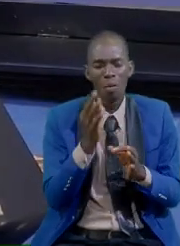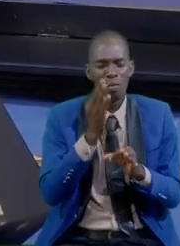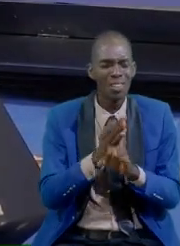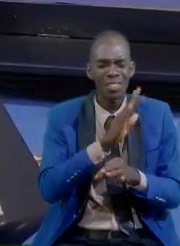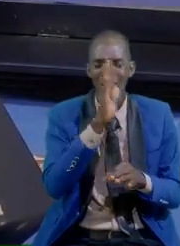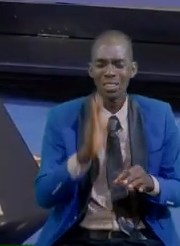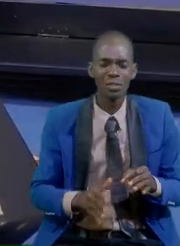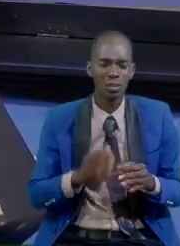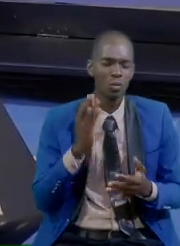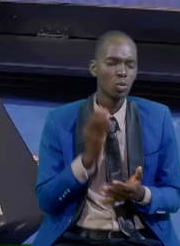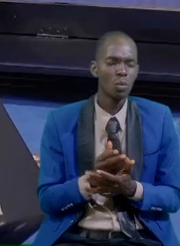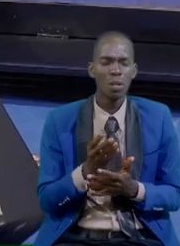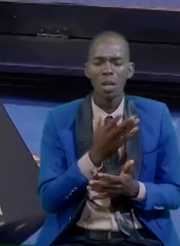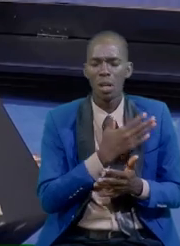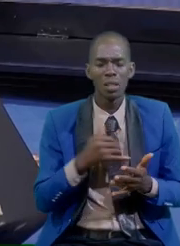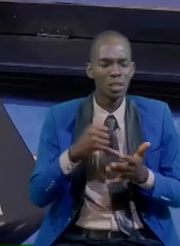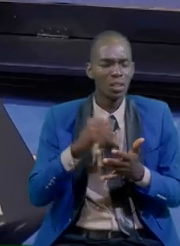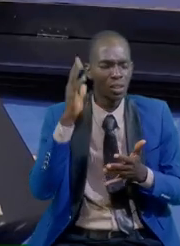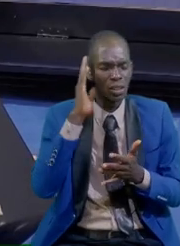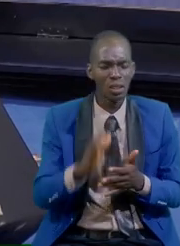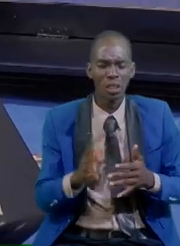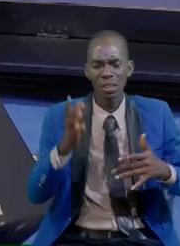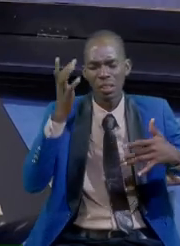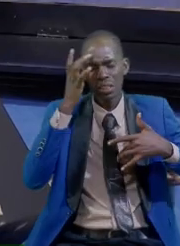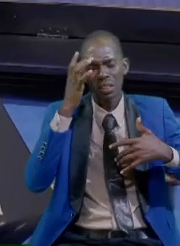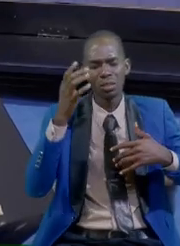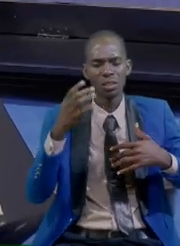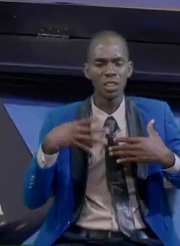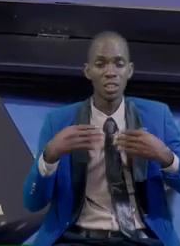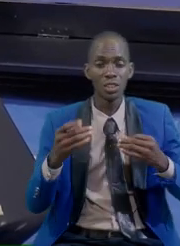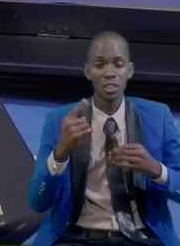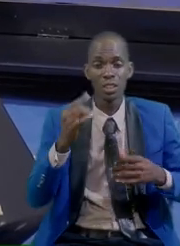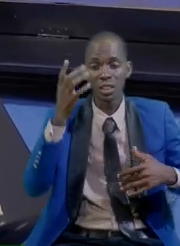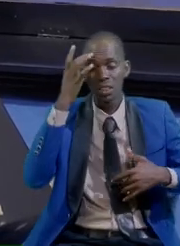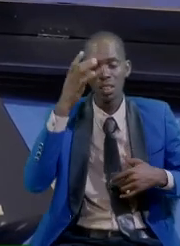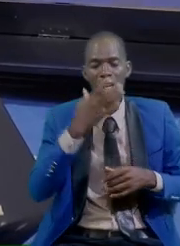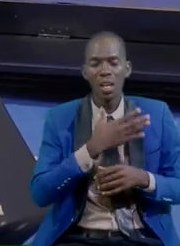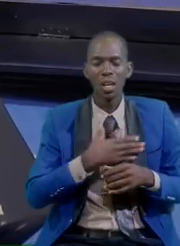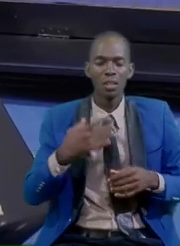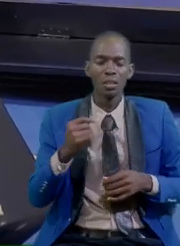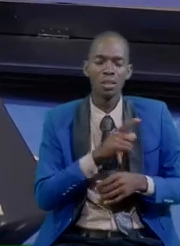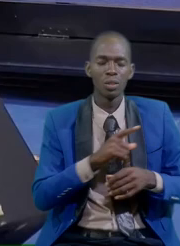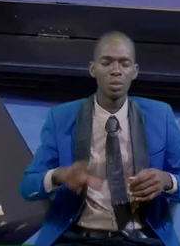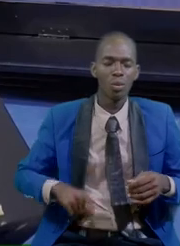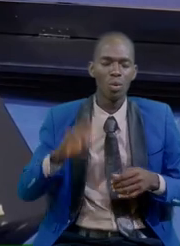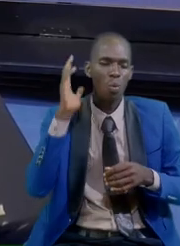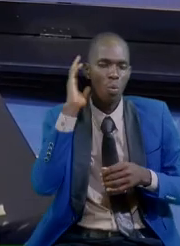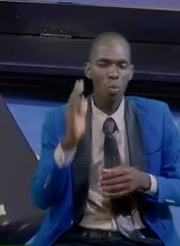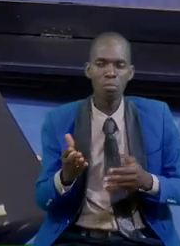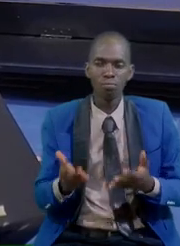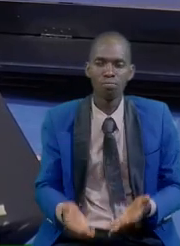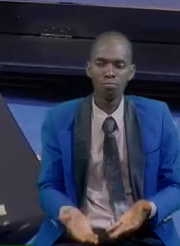shall save the sick, heal the sick, and the Lord will raise him